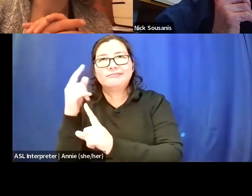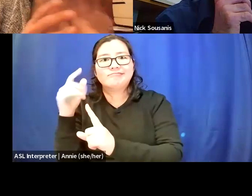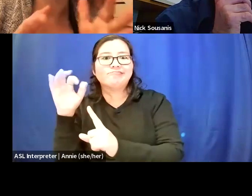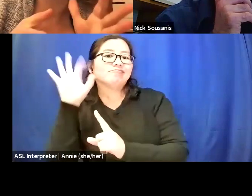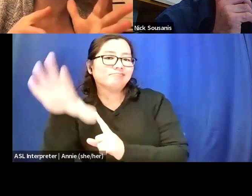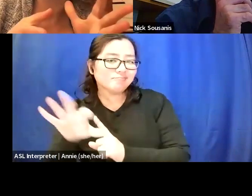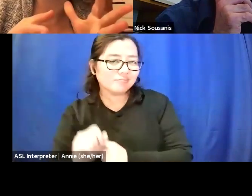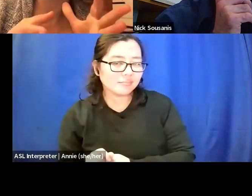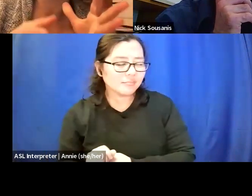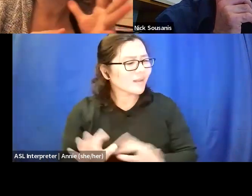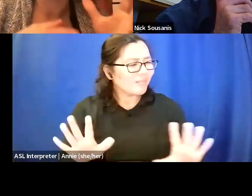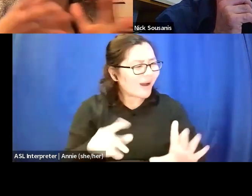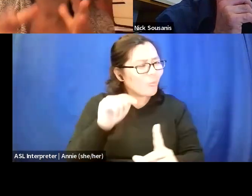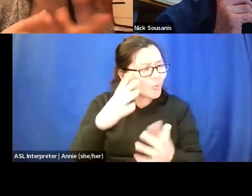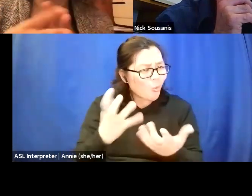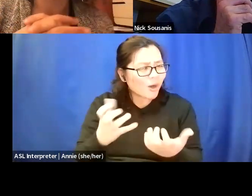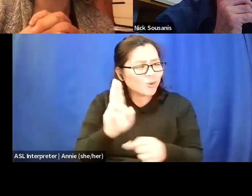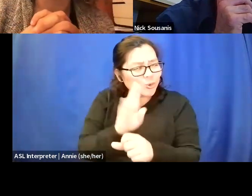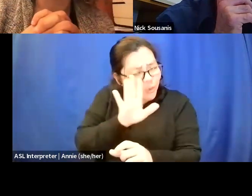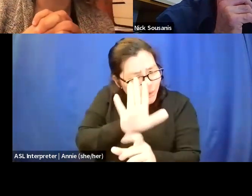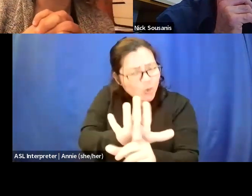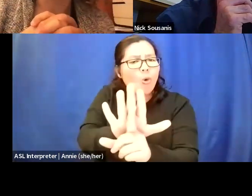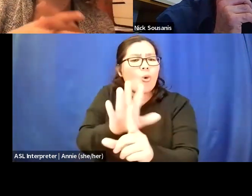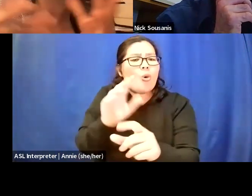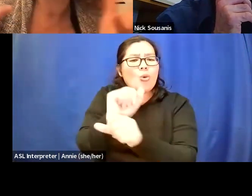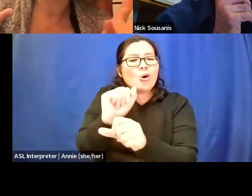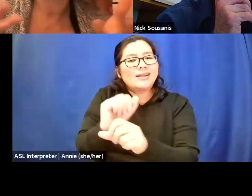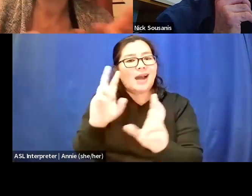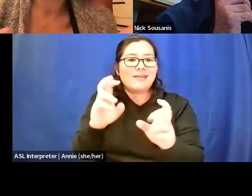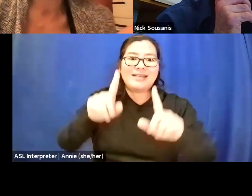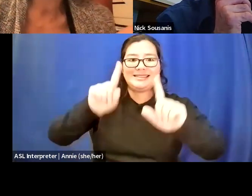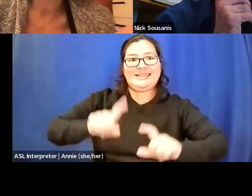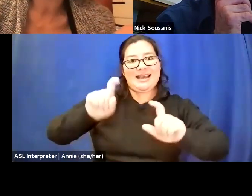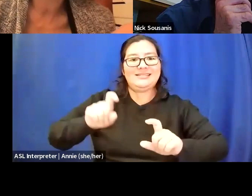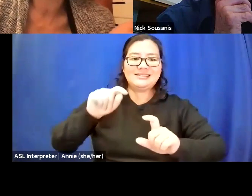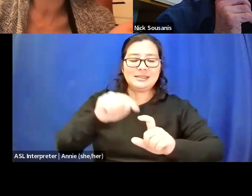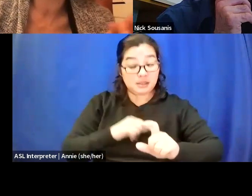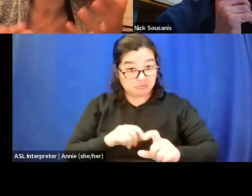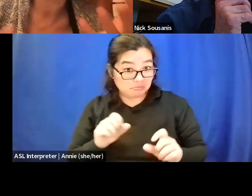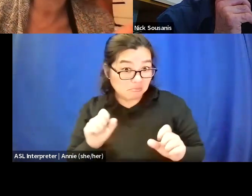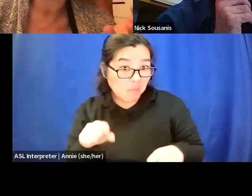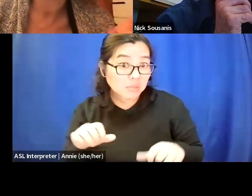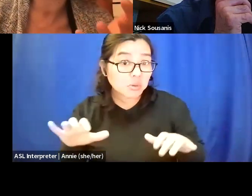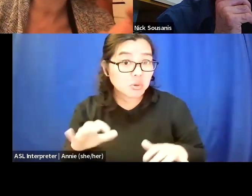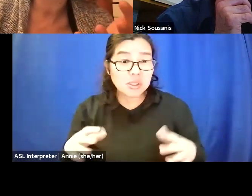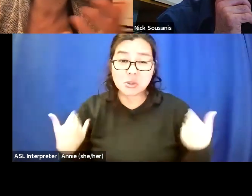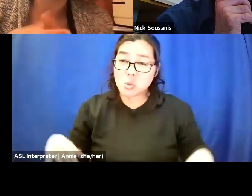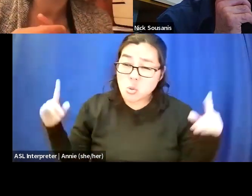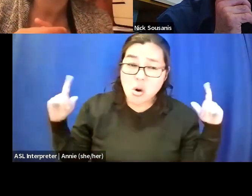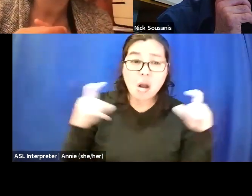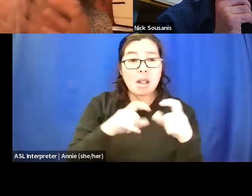to use you as the guinea pig here to sort of show like, well, is it possible to do these really,